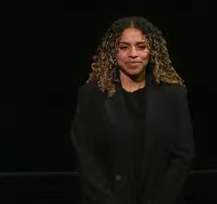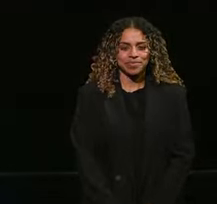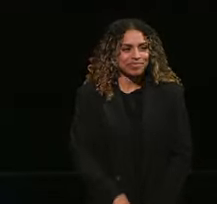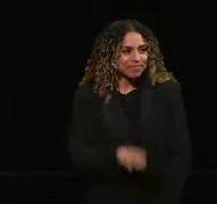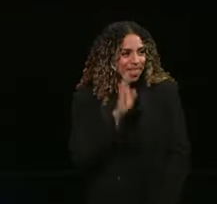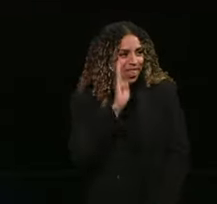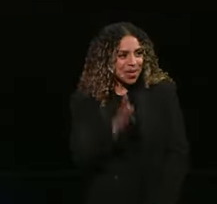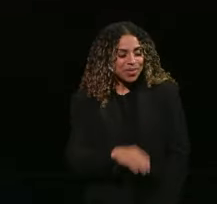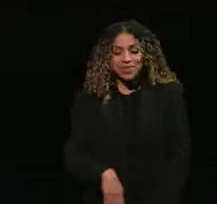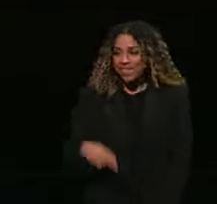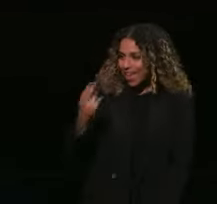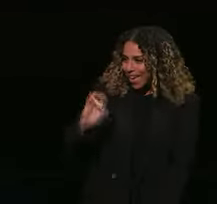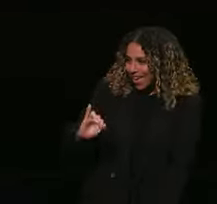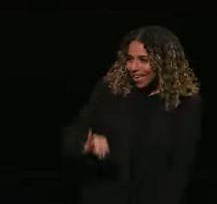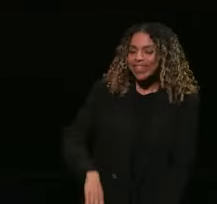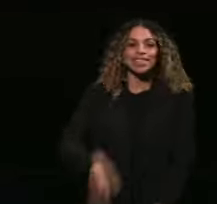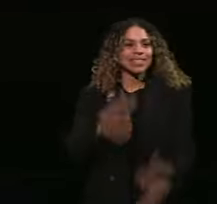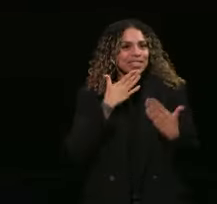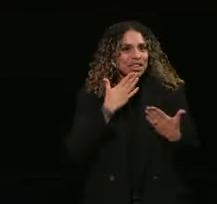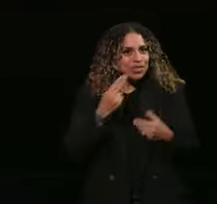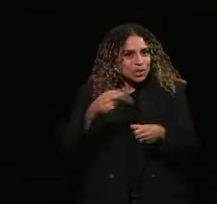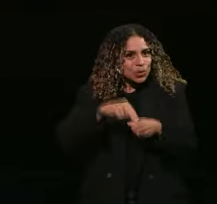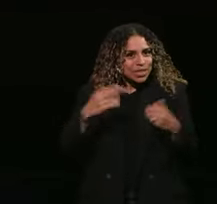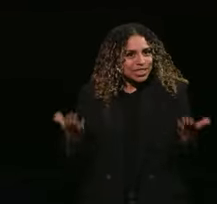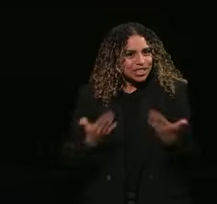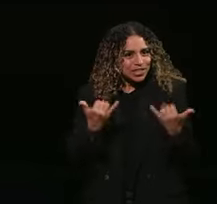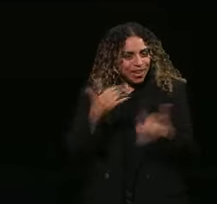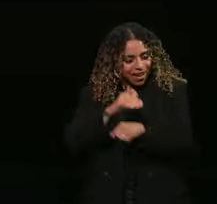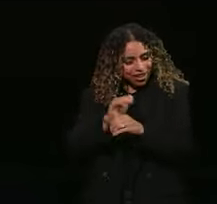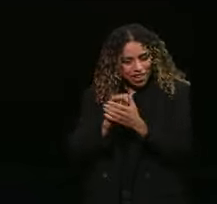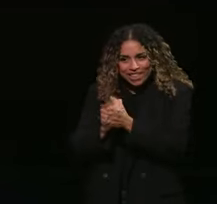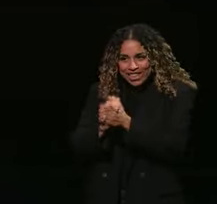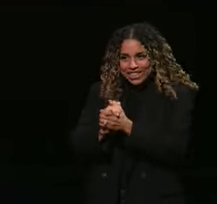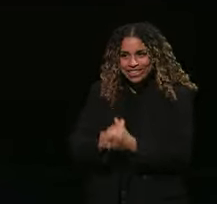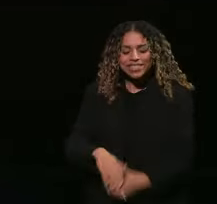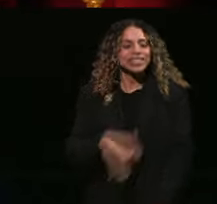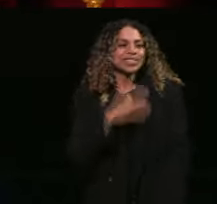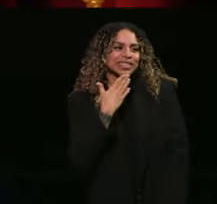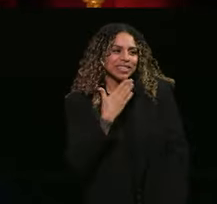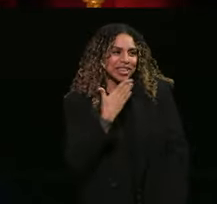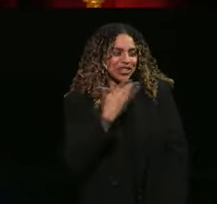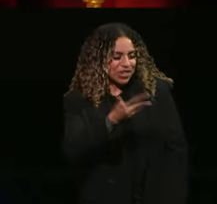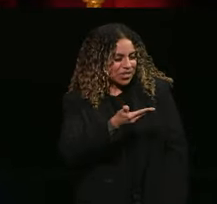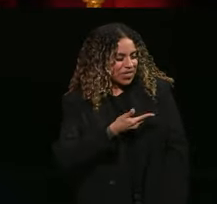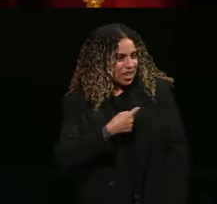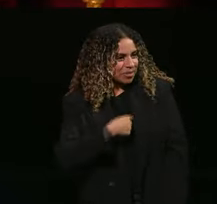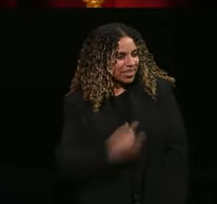Hello. Hi. Thank you for joining us here tonight. Congratulations. Thank you for having me.